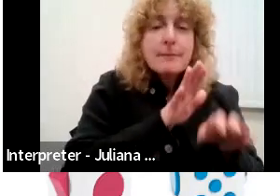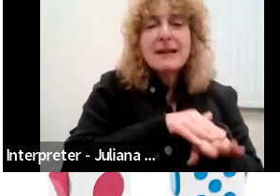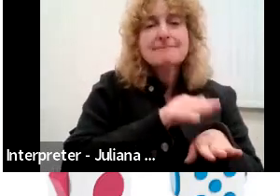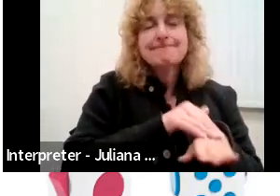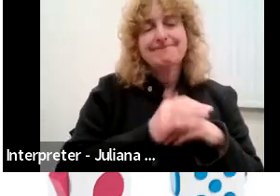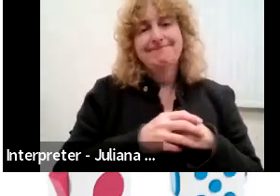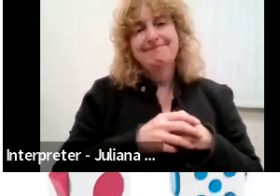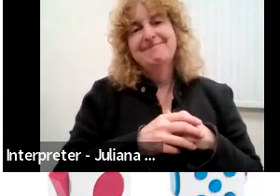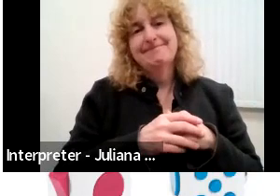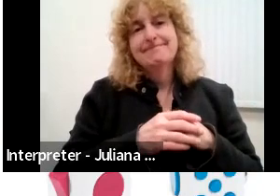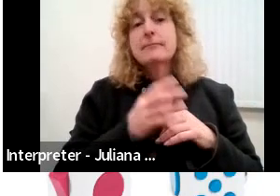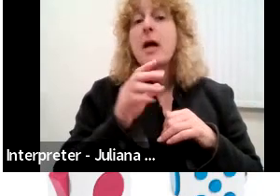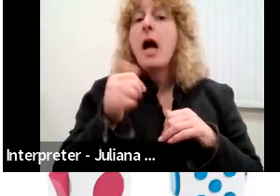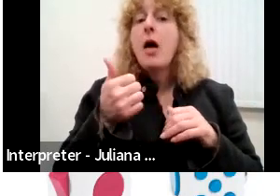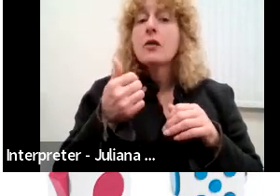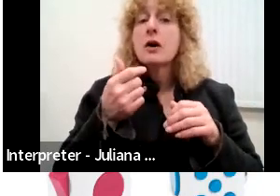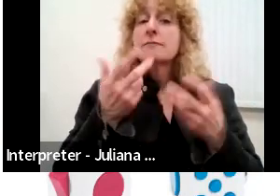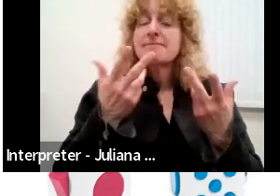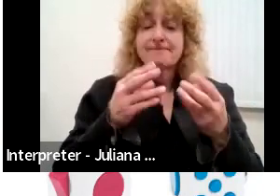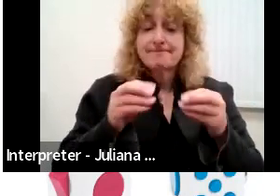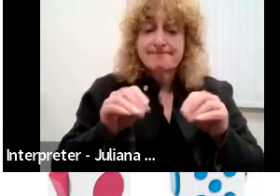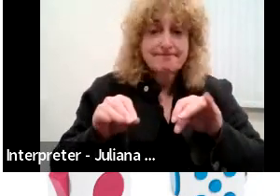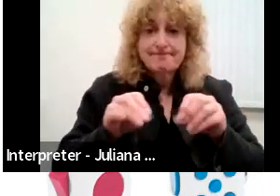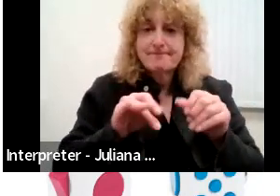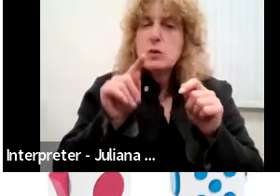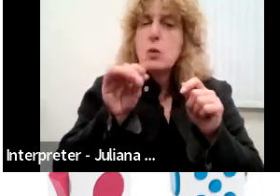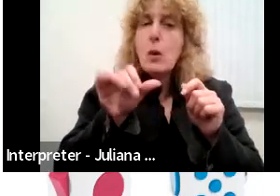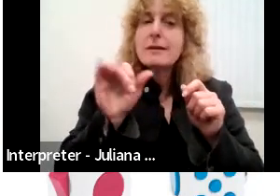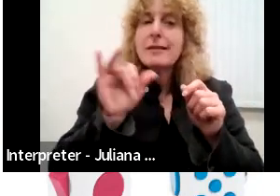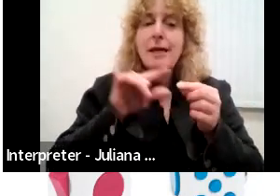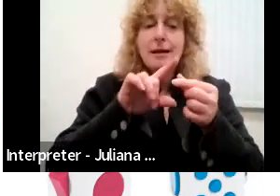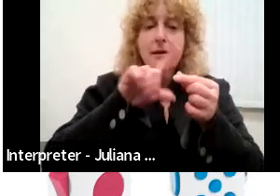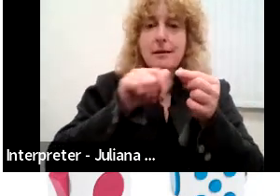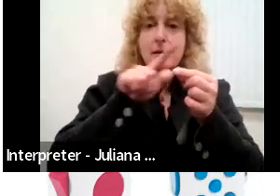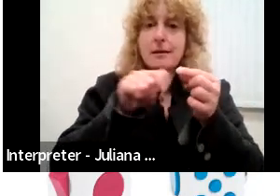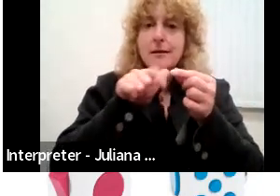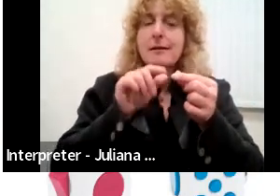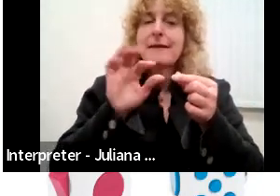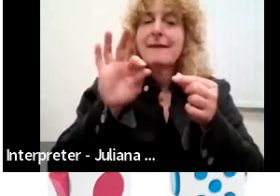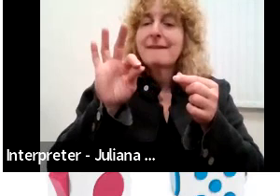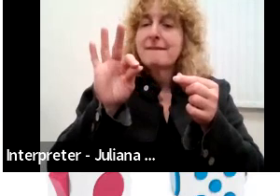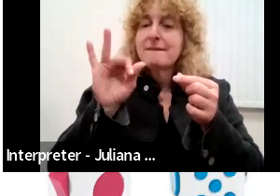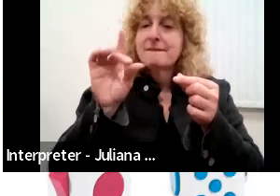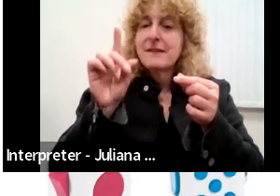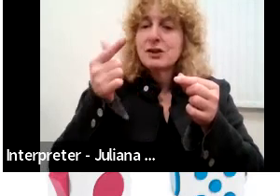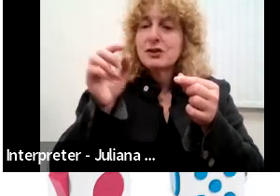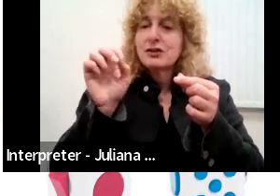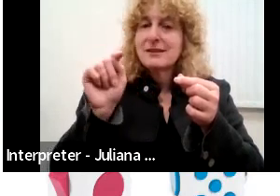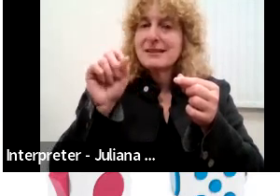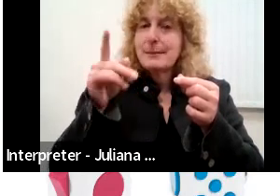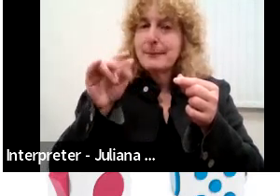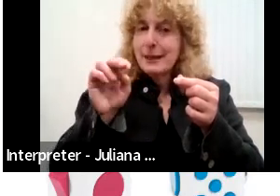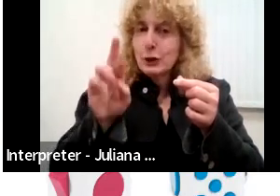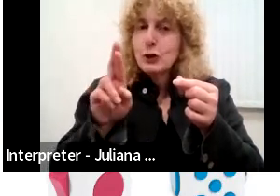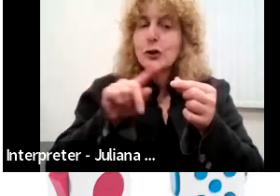And then other fidget toys. So the fidget spinners are really popular, and they have turned those into all types of different fidget devices